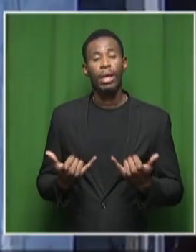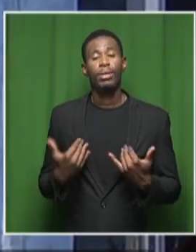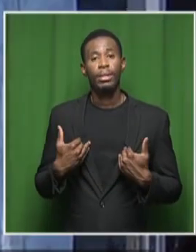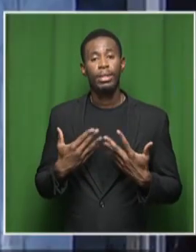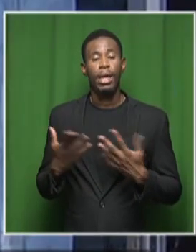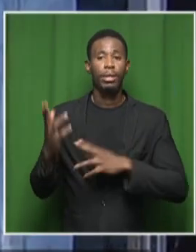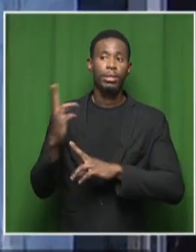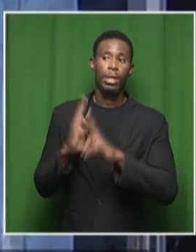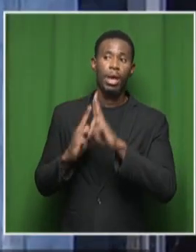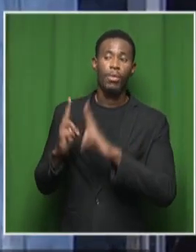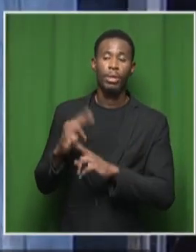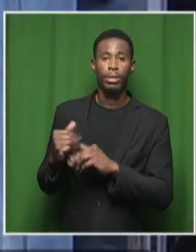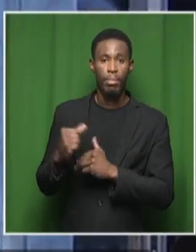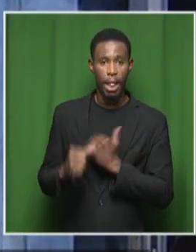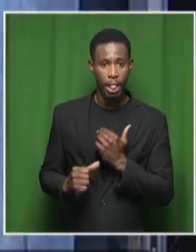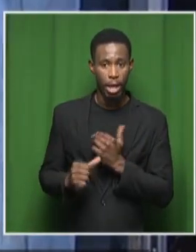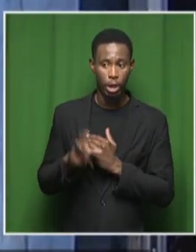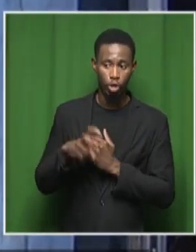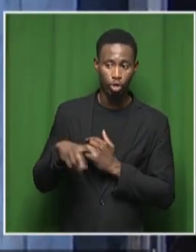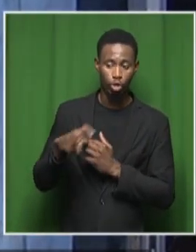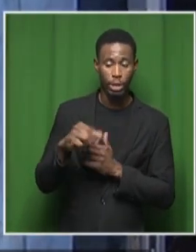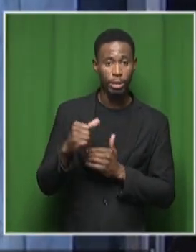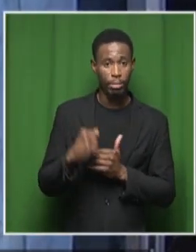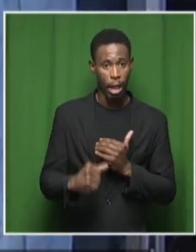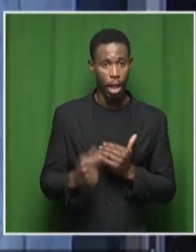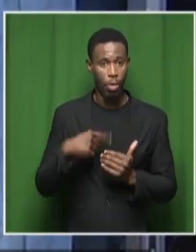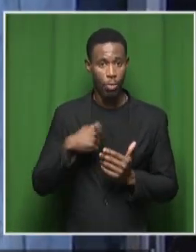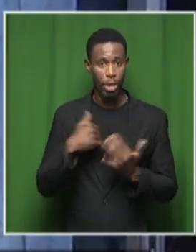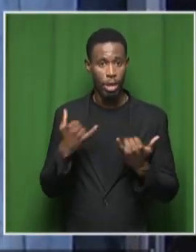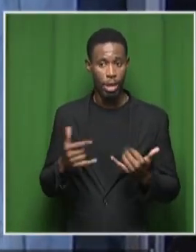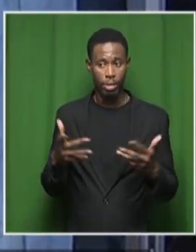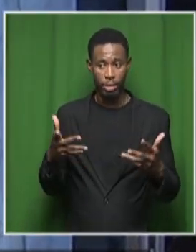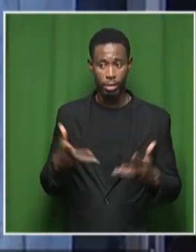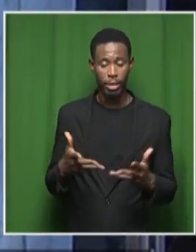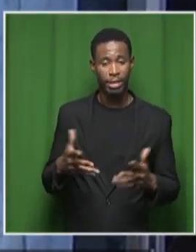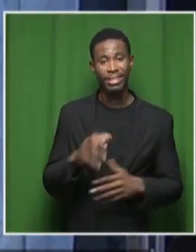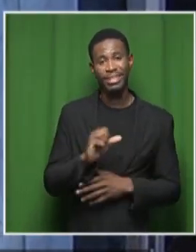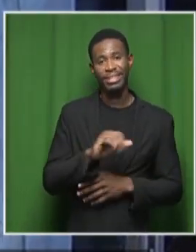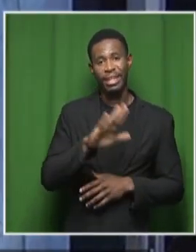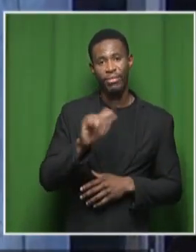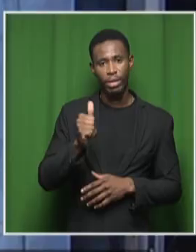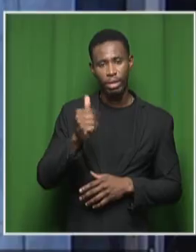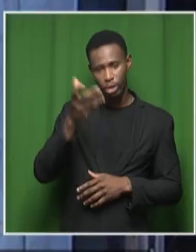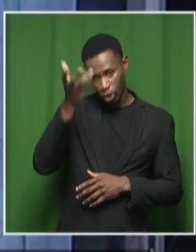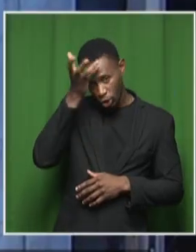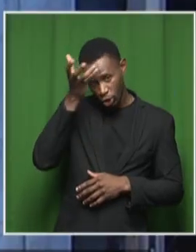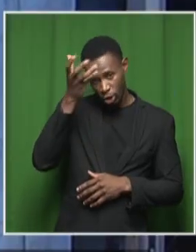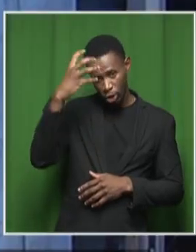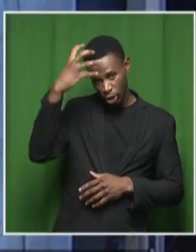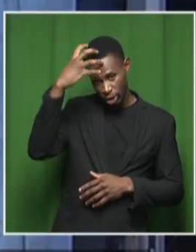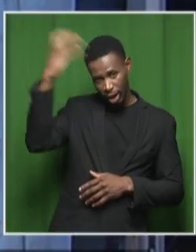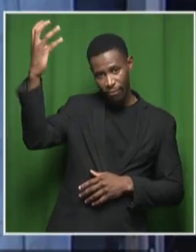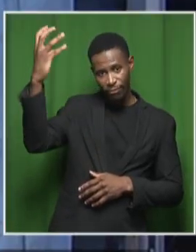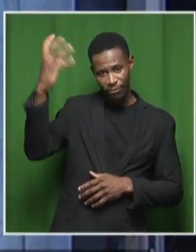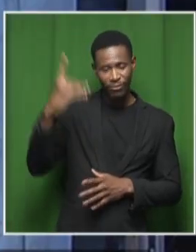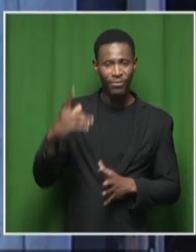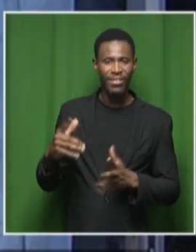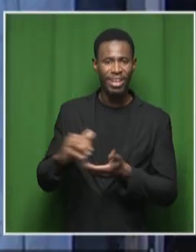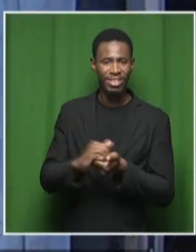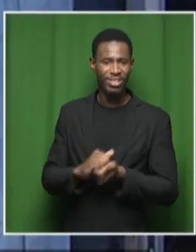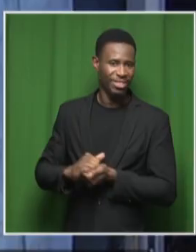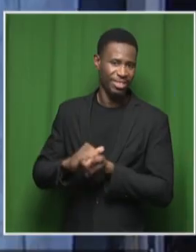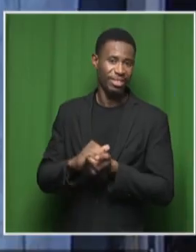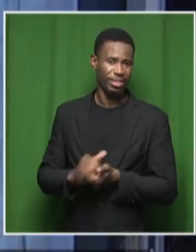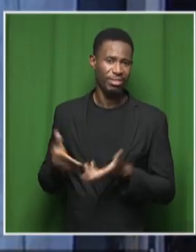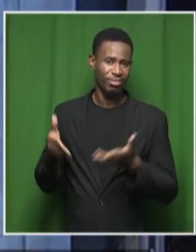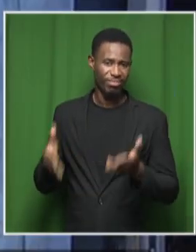Month and the Tourism Month, we are here at the South African Chefs Association to celebrate and to